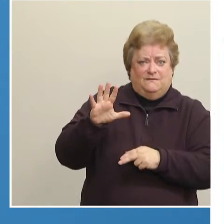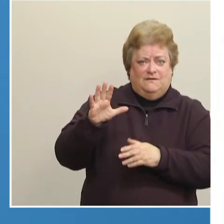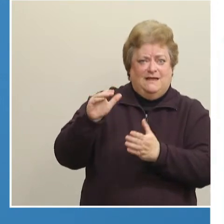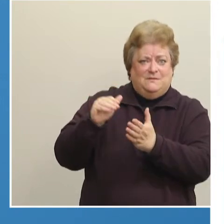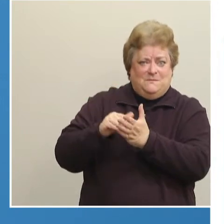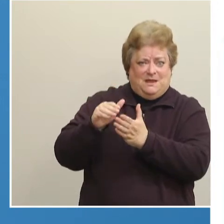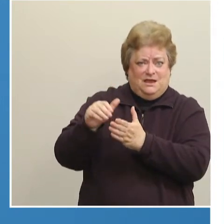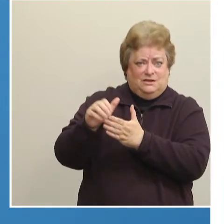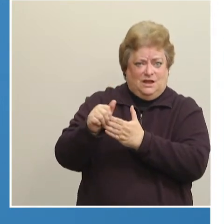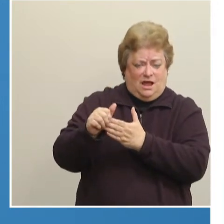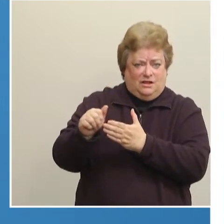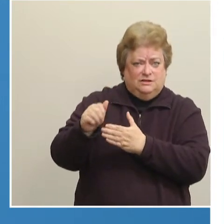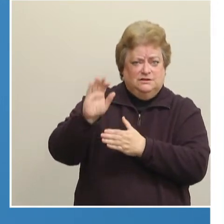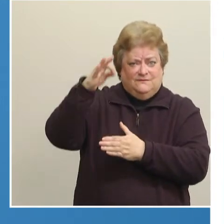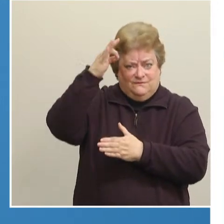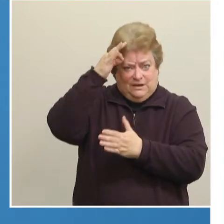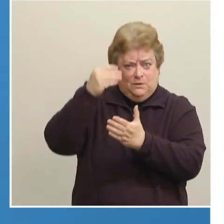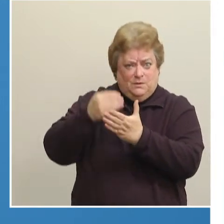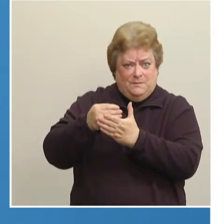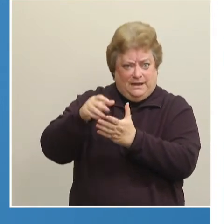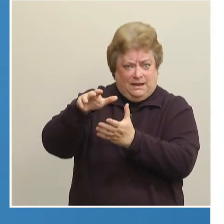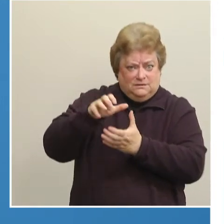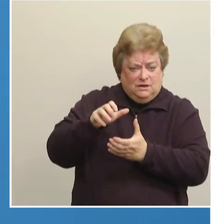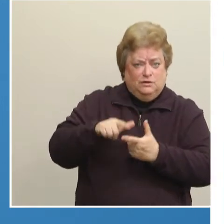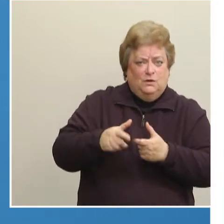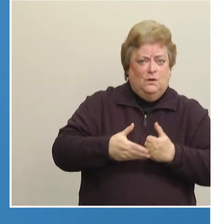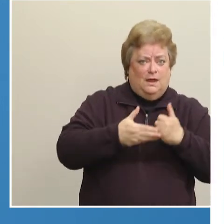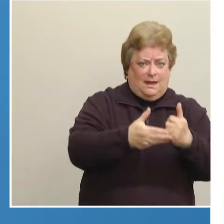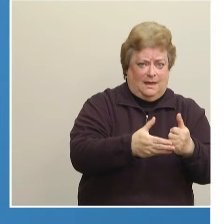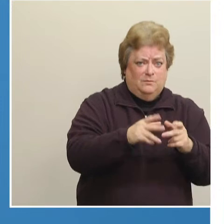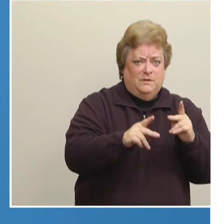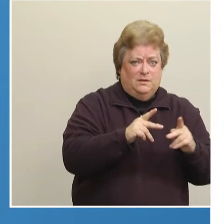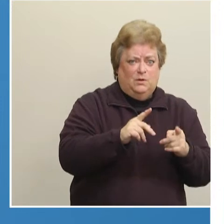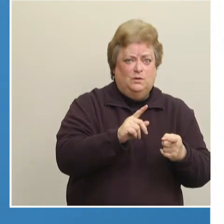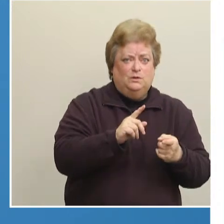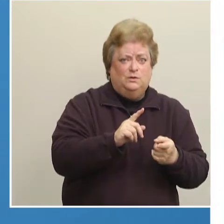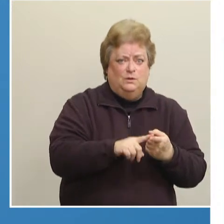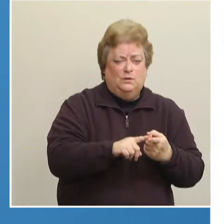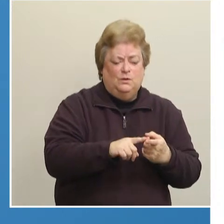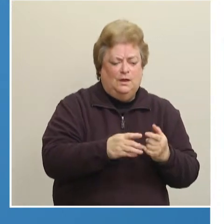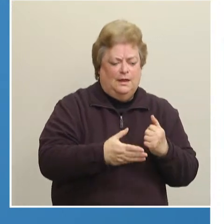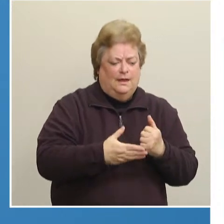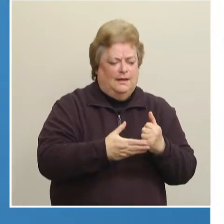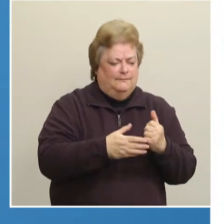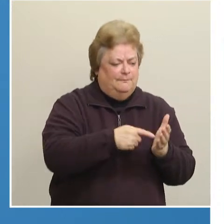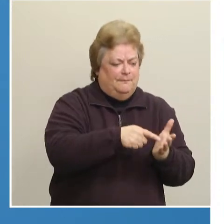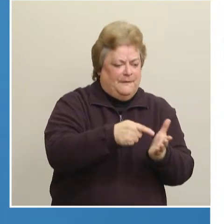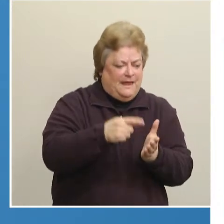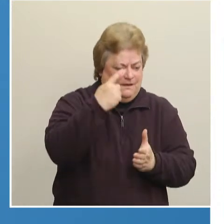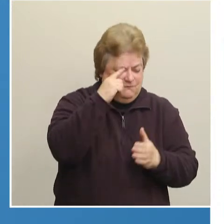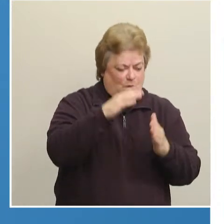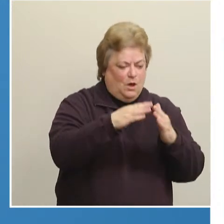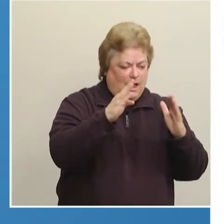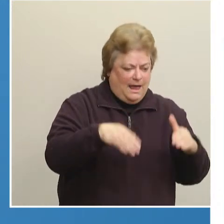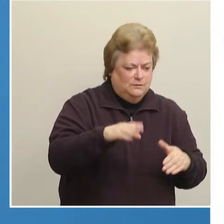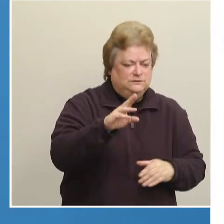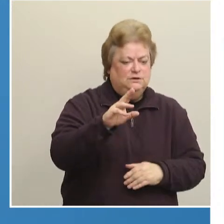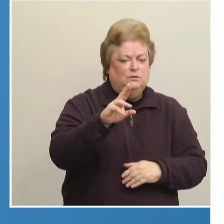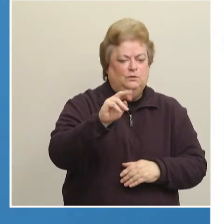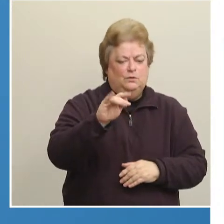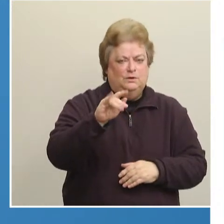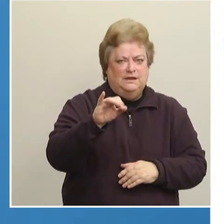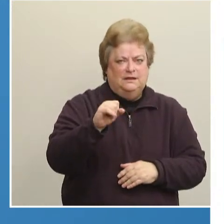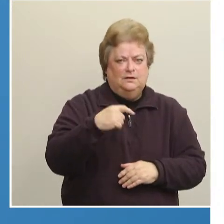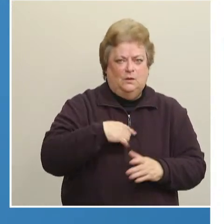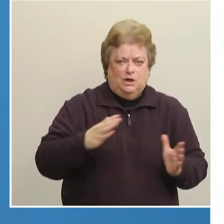and families cover not only current costs for rent and utilities, but also to eliminate past housing and utility debt. We want to urge those who